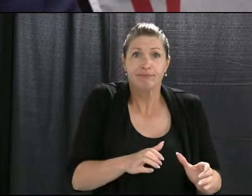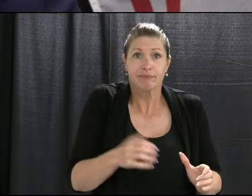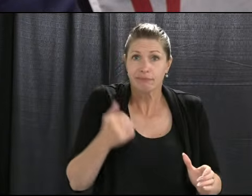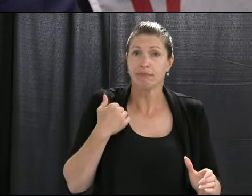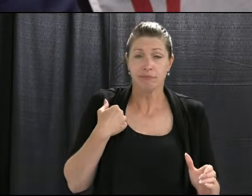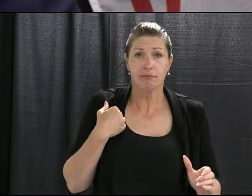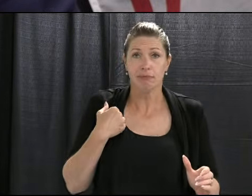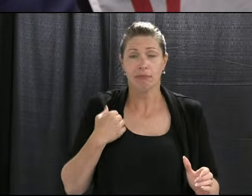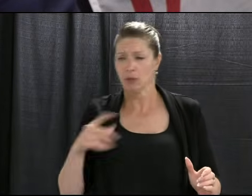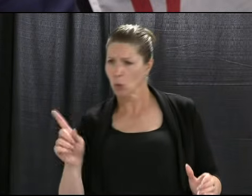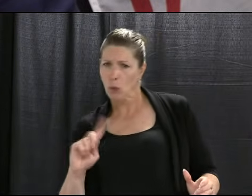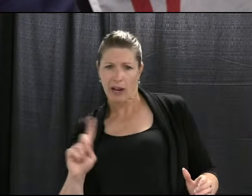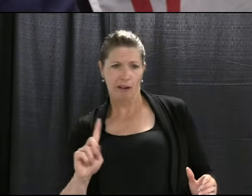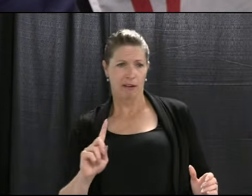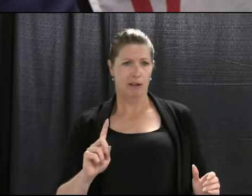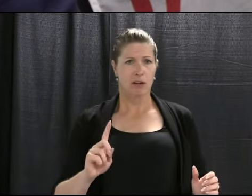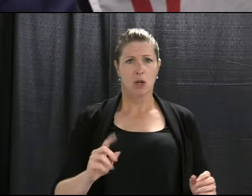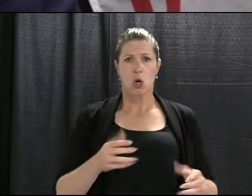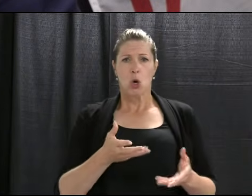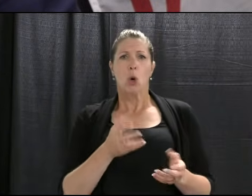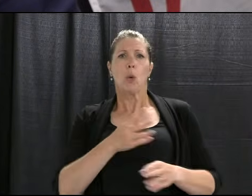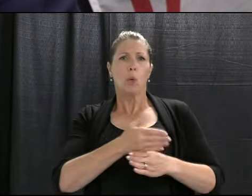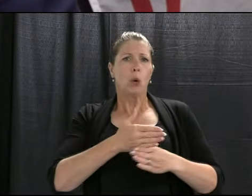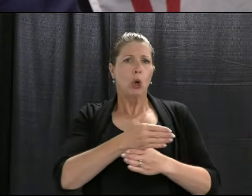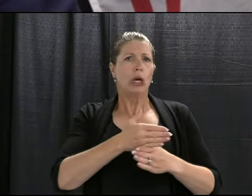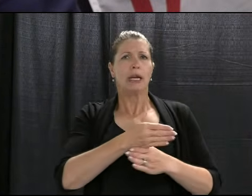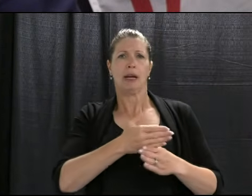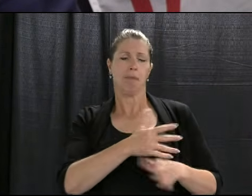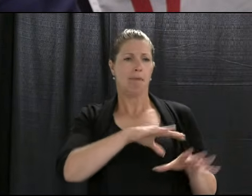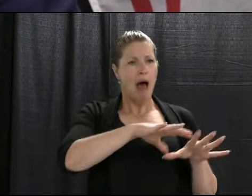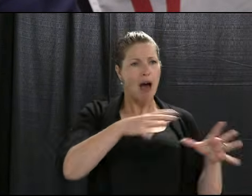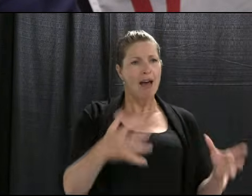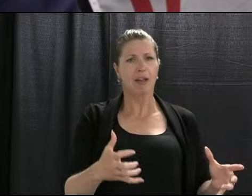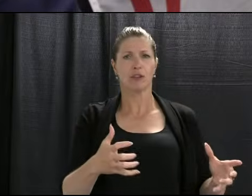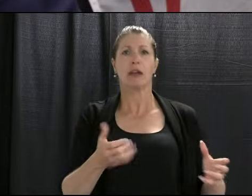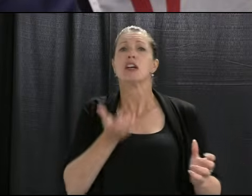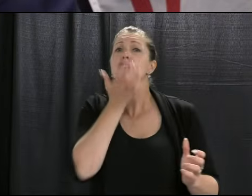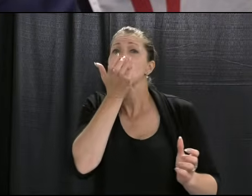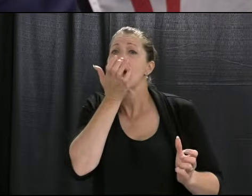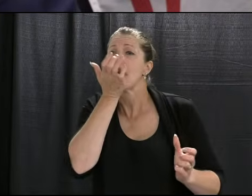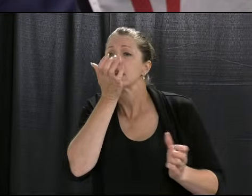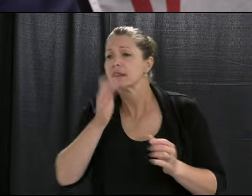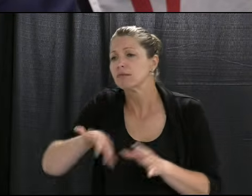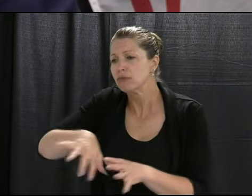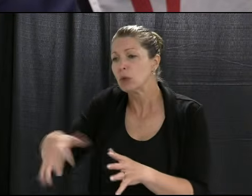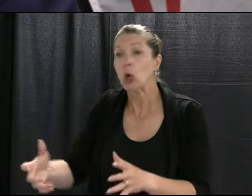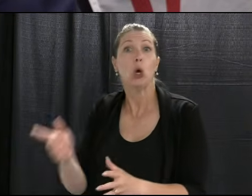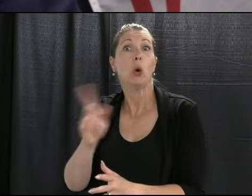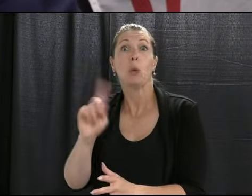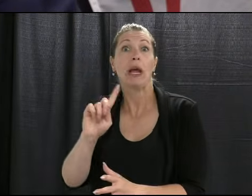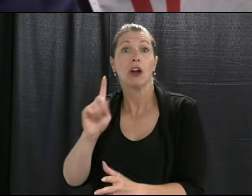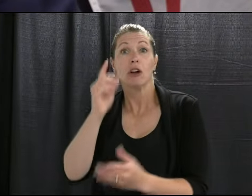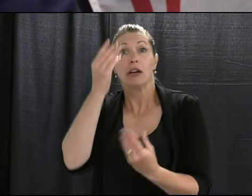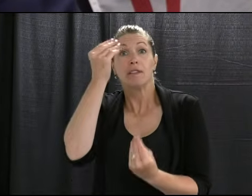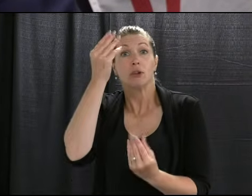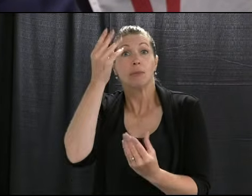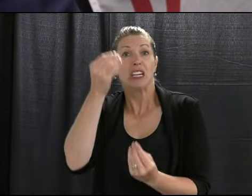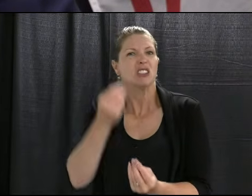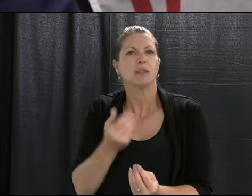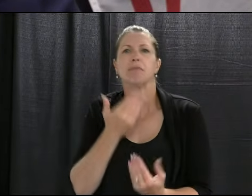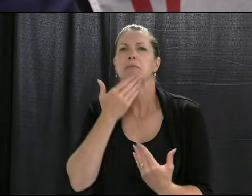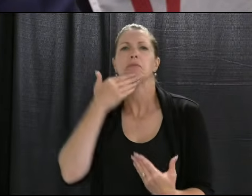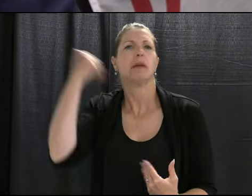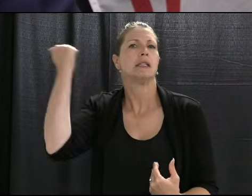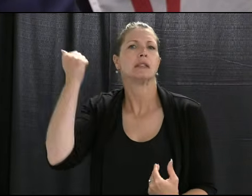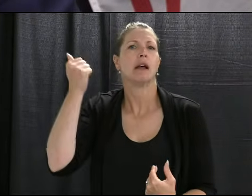within that, and where to place your firewood piles, trimming your grass. All these details, you can find them at Fire Smart Canada. But I think